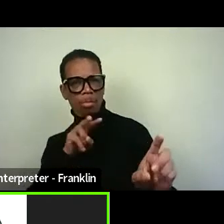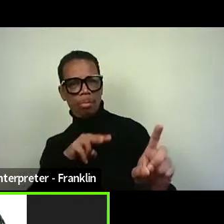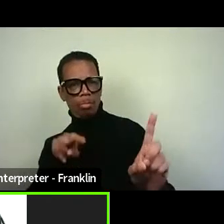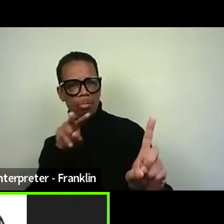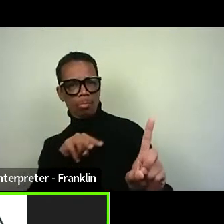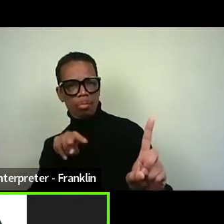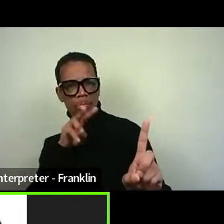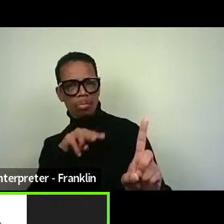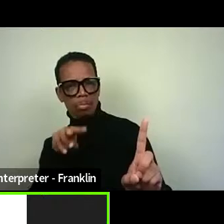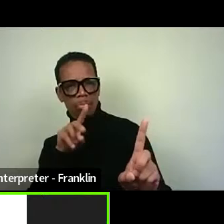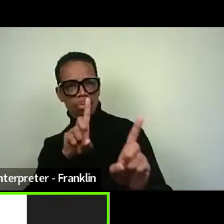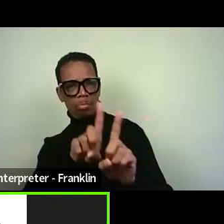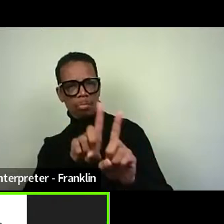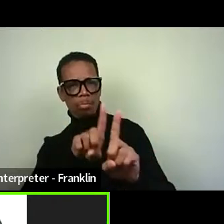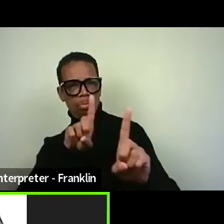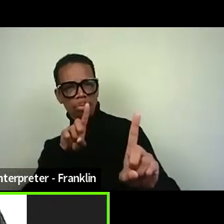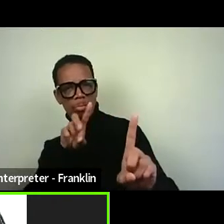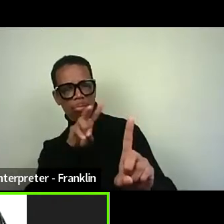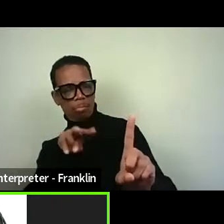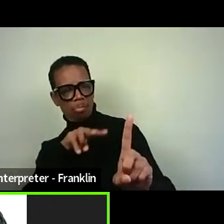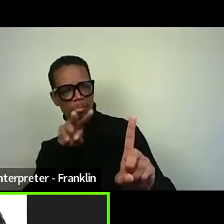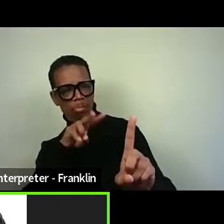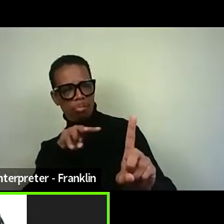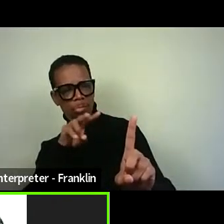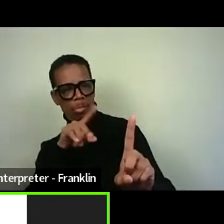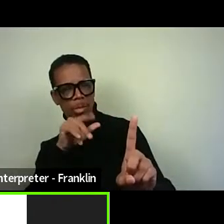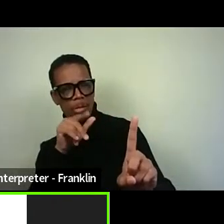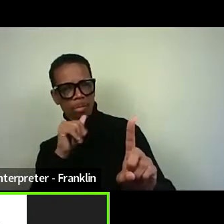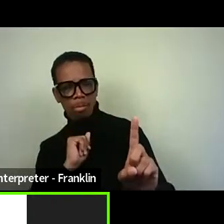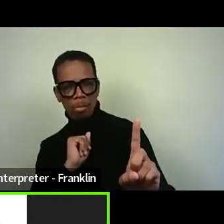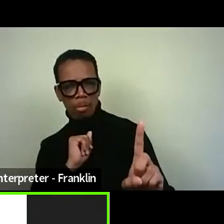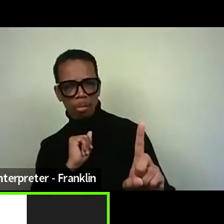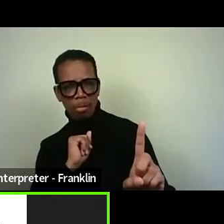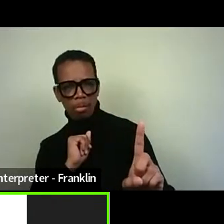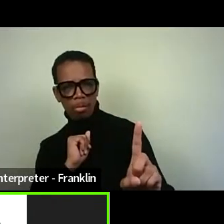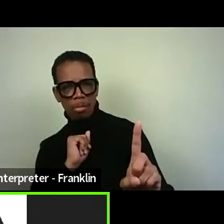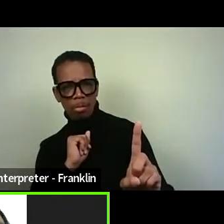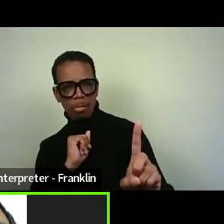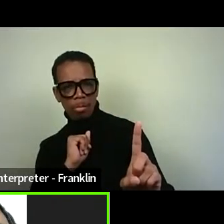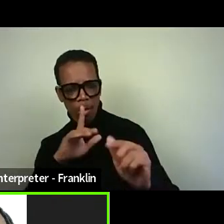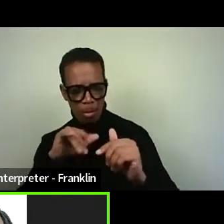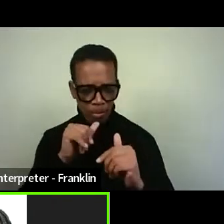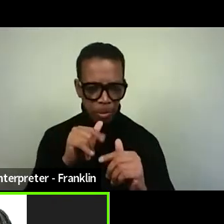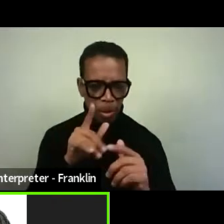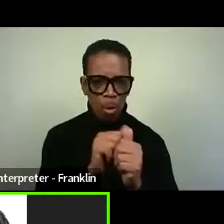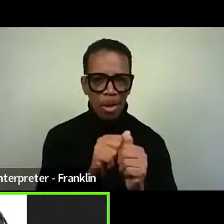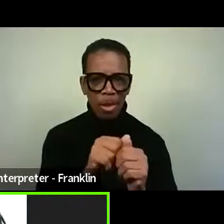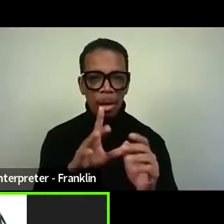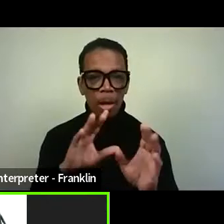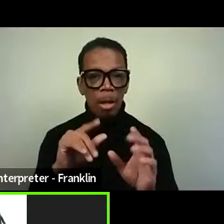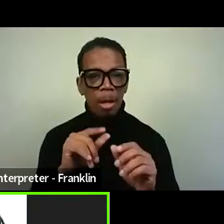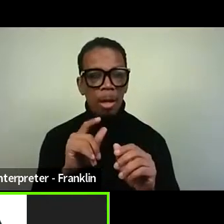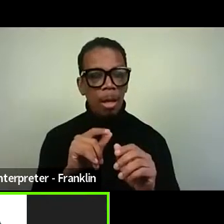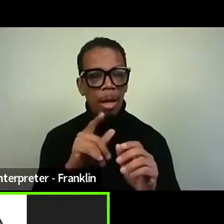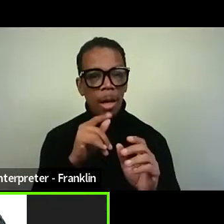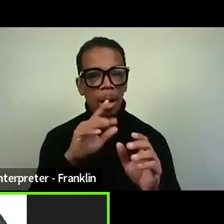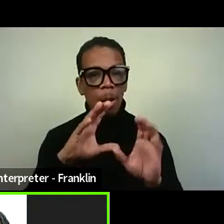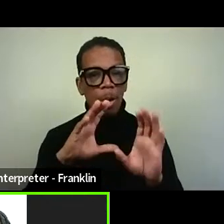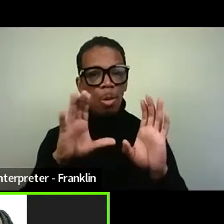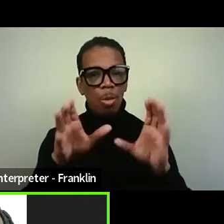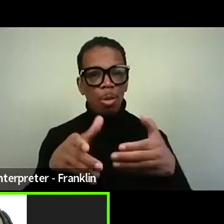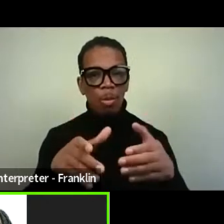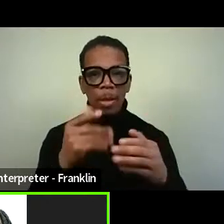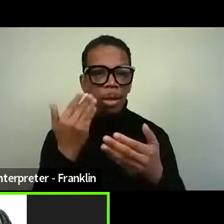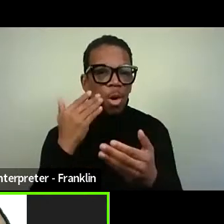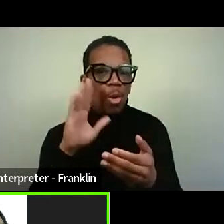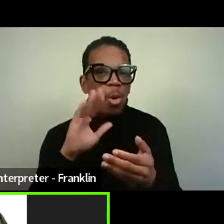very disassociated for a long period of time within an administration that not only does not know